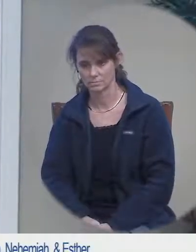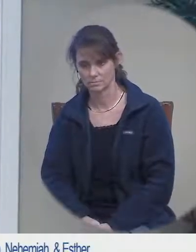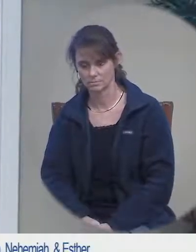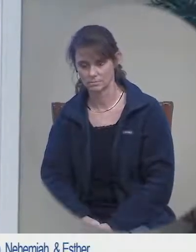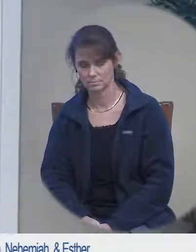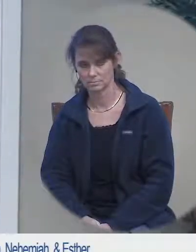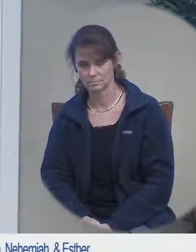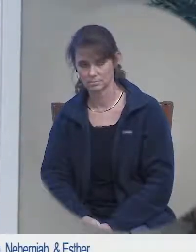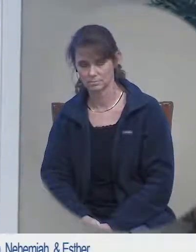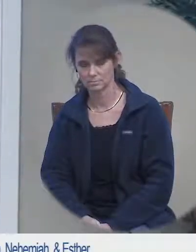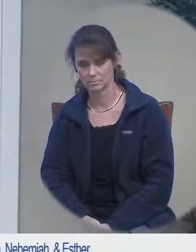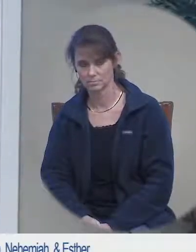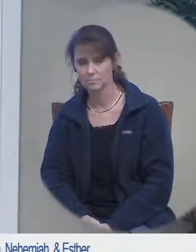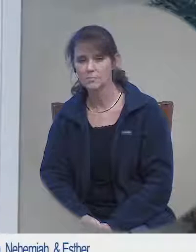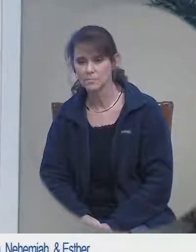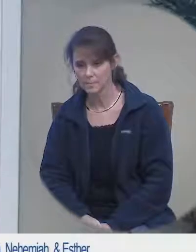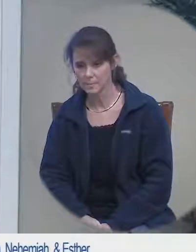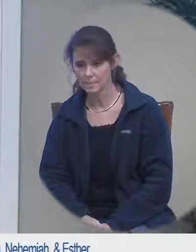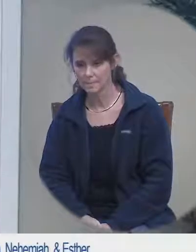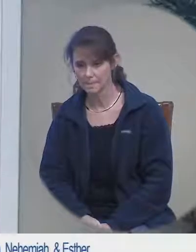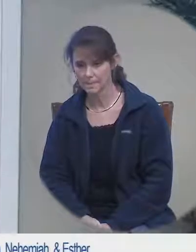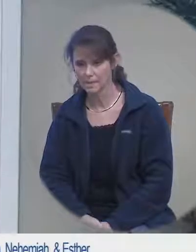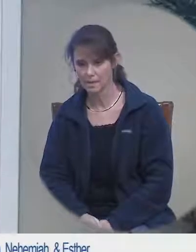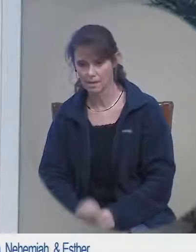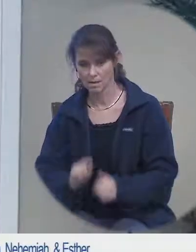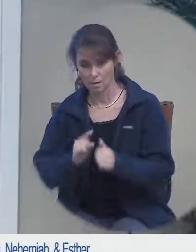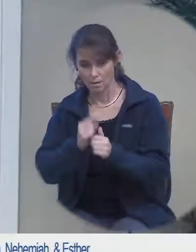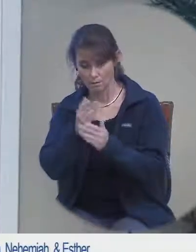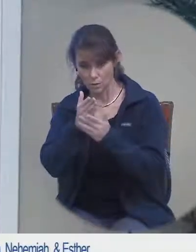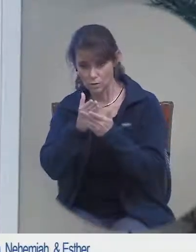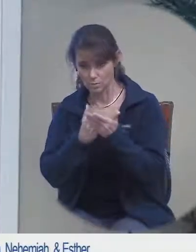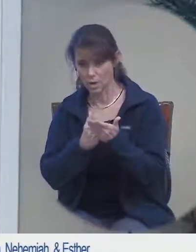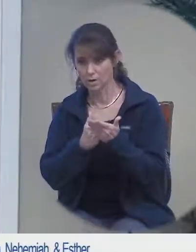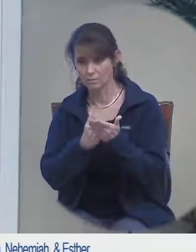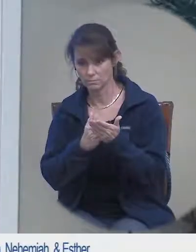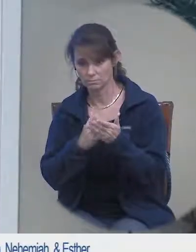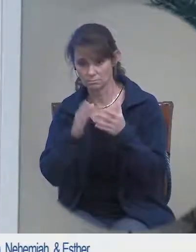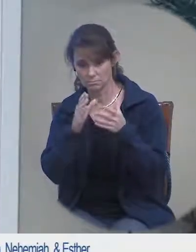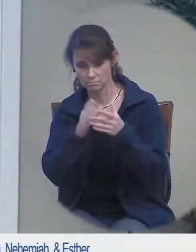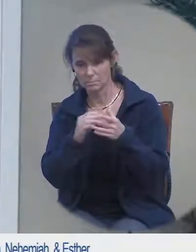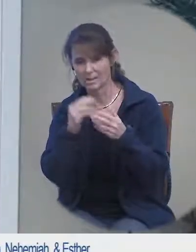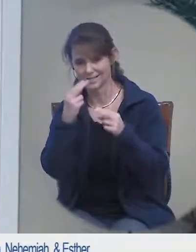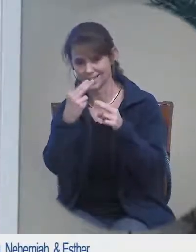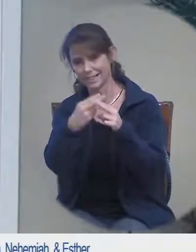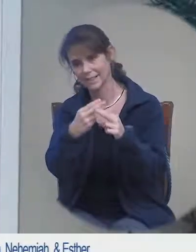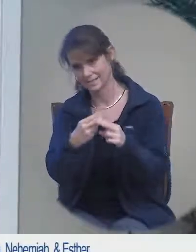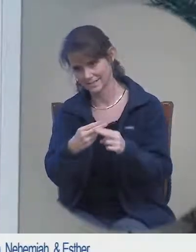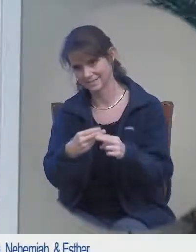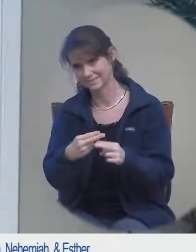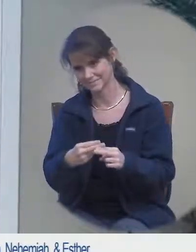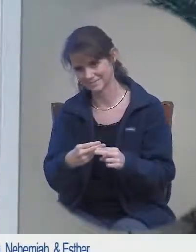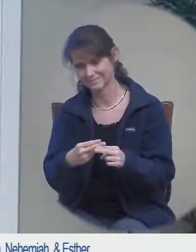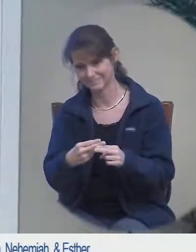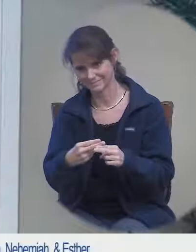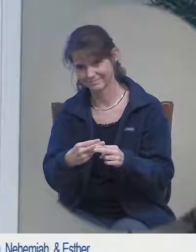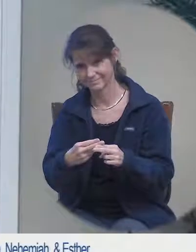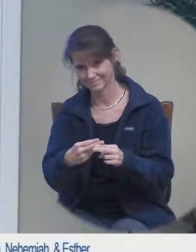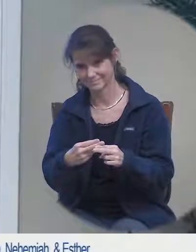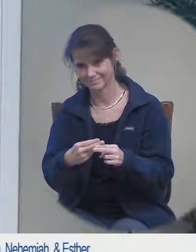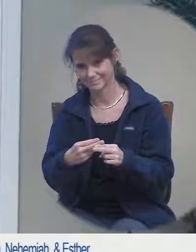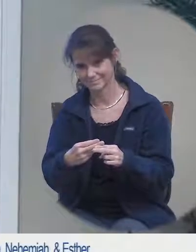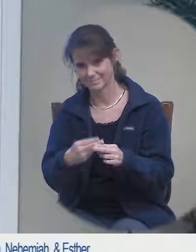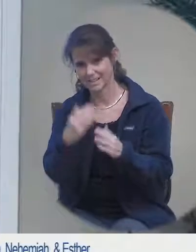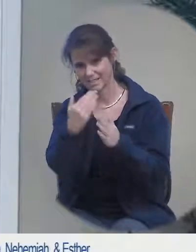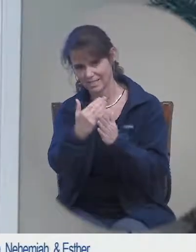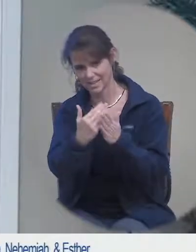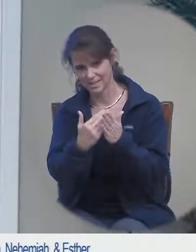the text itself. And really the first portion of the text we're going to look at is really a list for a large portion. But it really